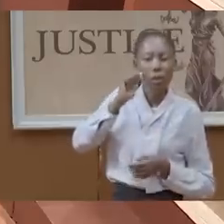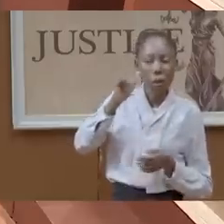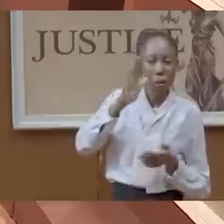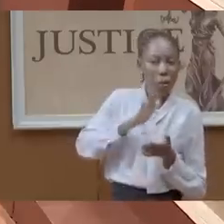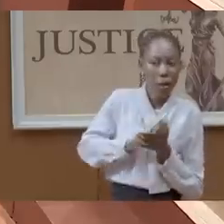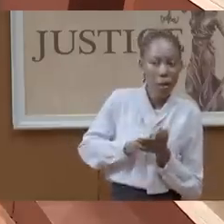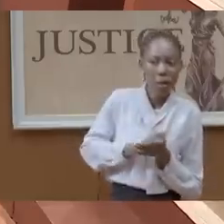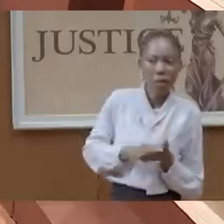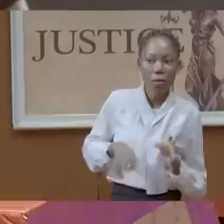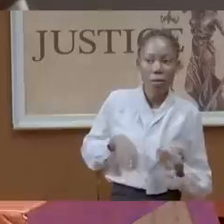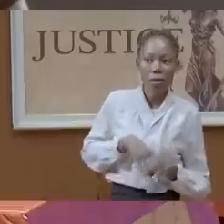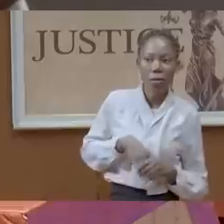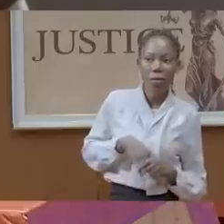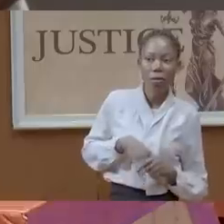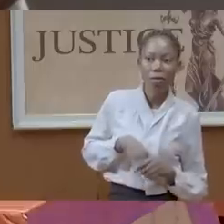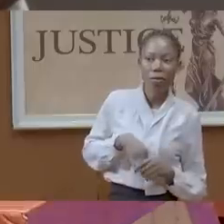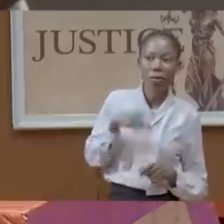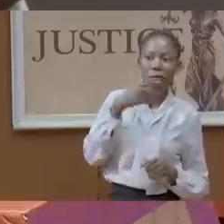the end of the day, this is Uremu.